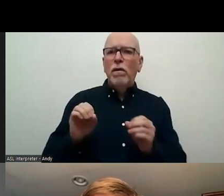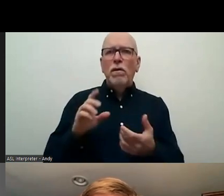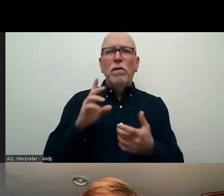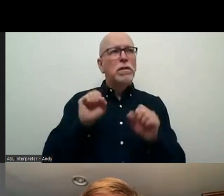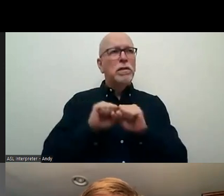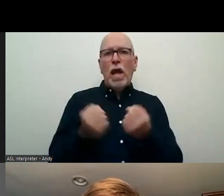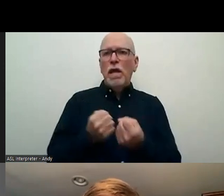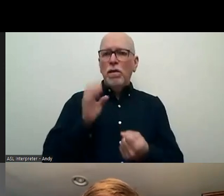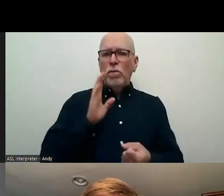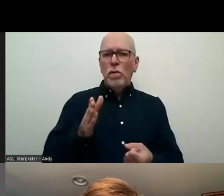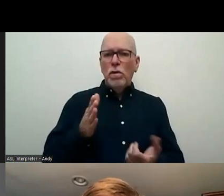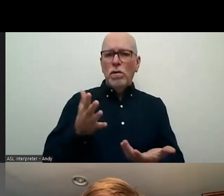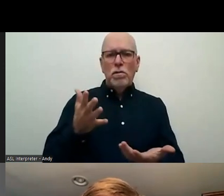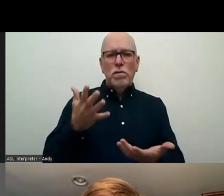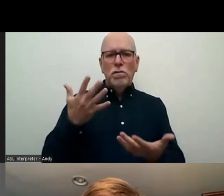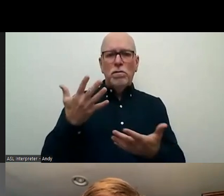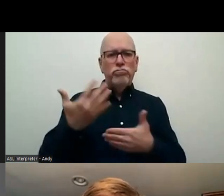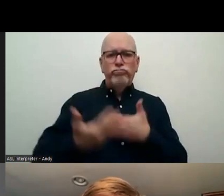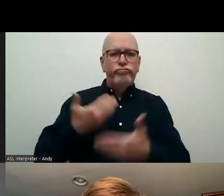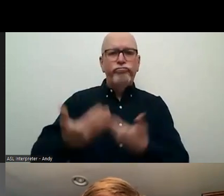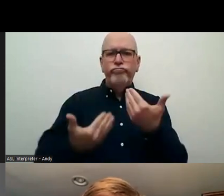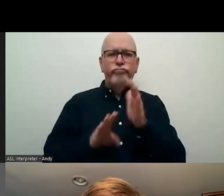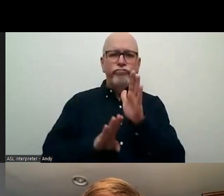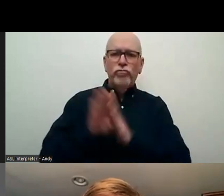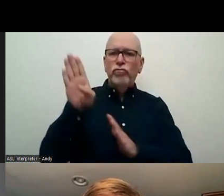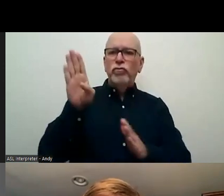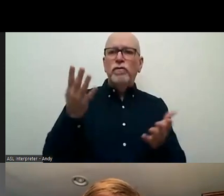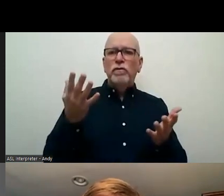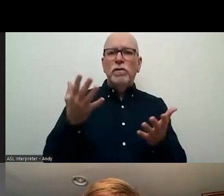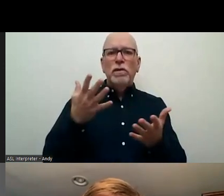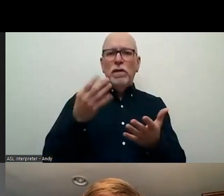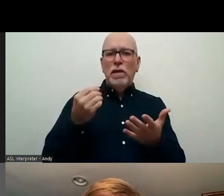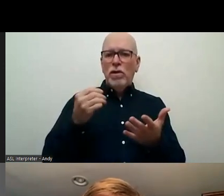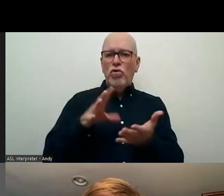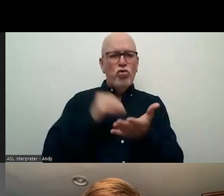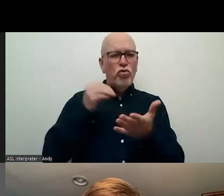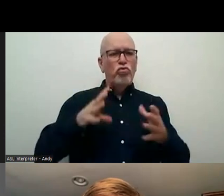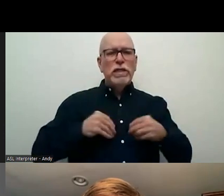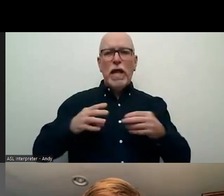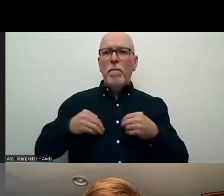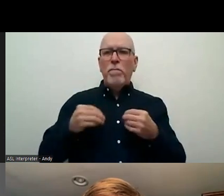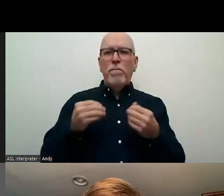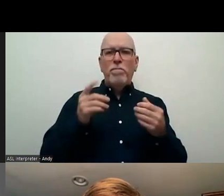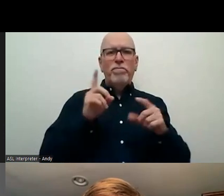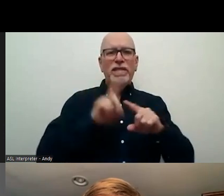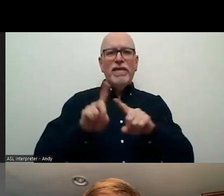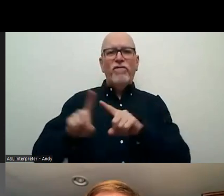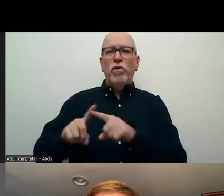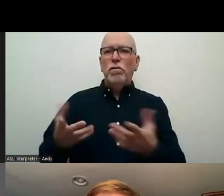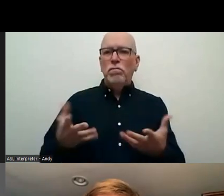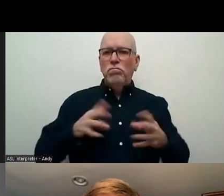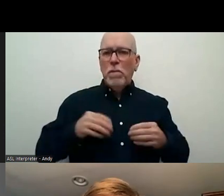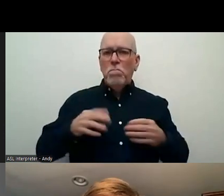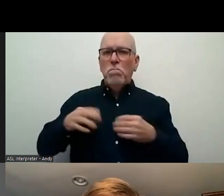can further itself, grow and learn to accept many things differently. And